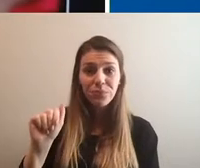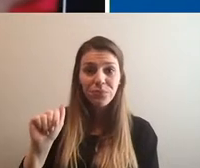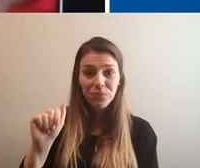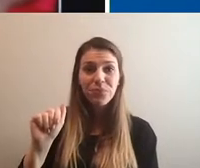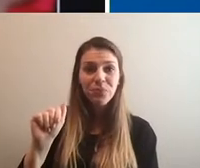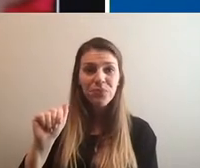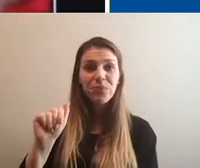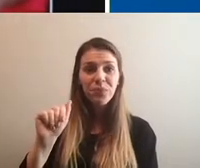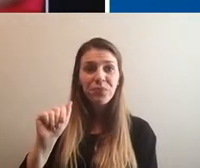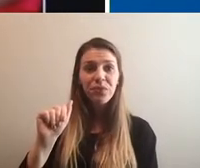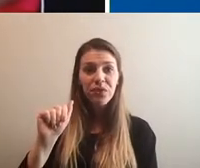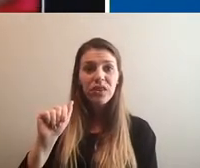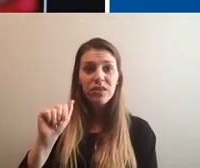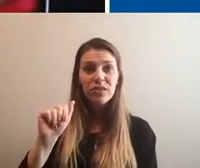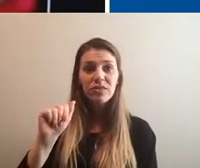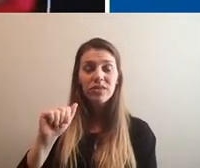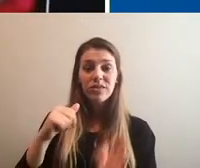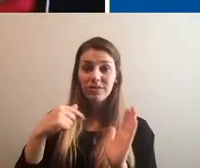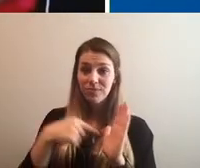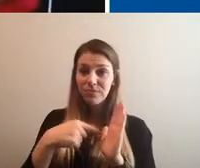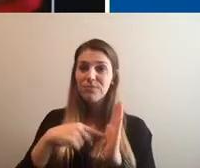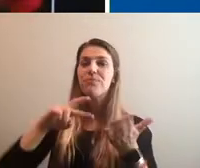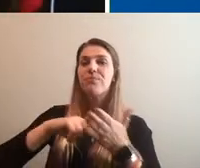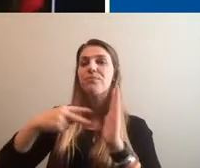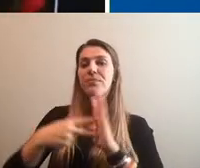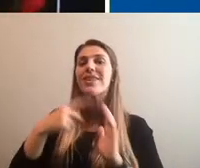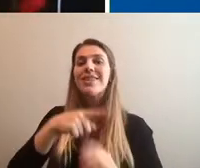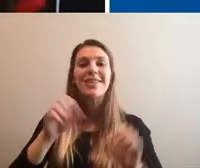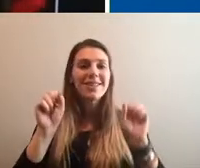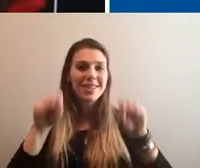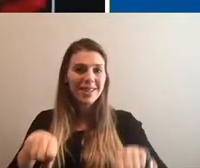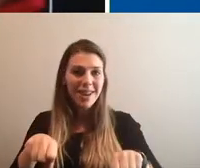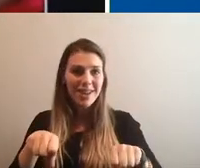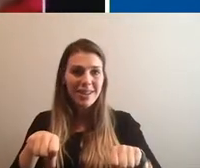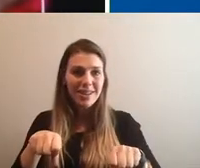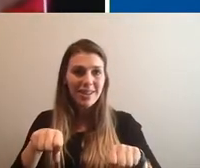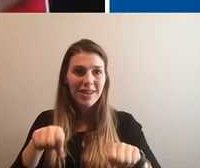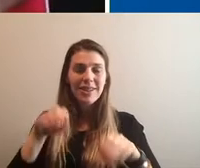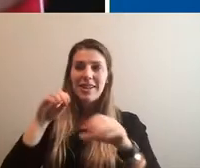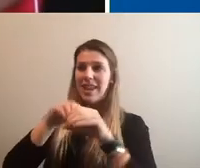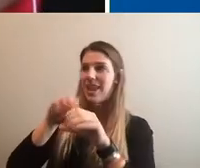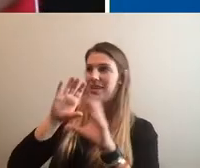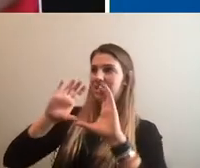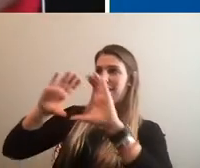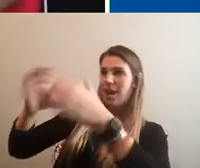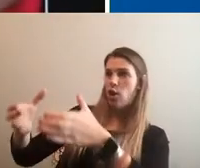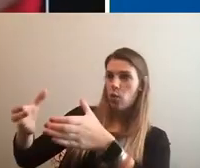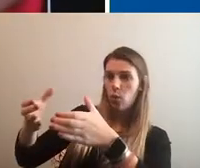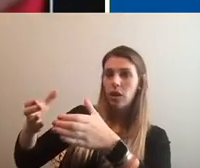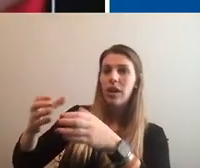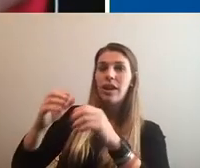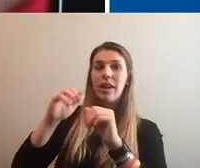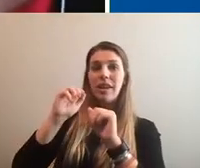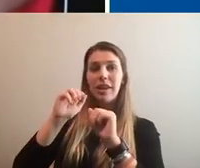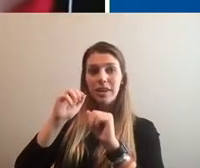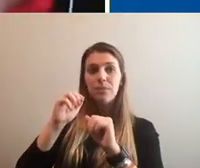their records meant they were actually able to be put into a category where they could actually get given the